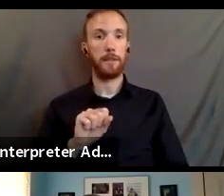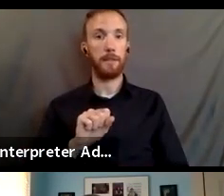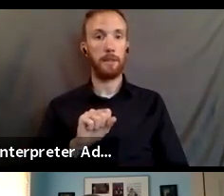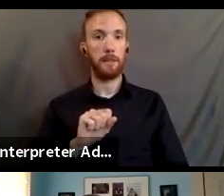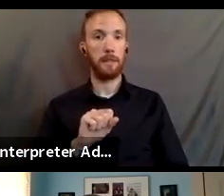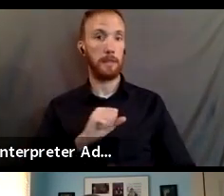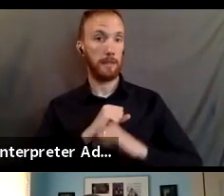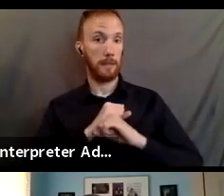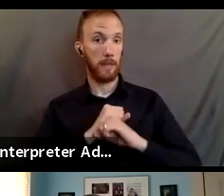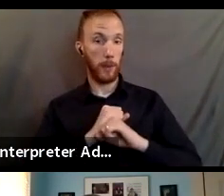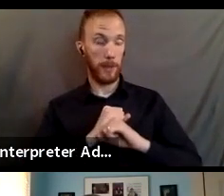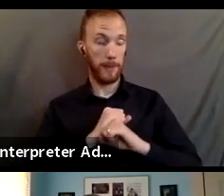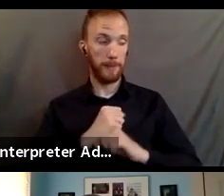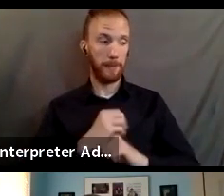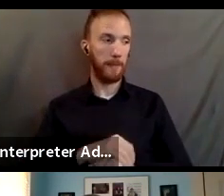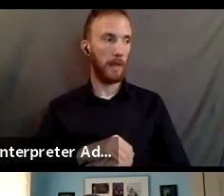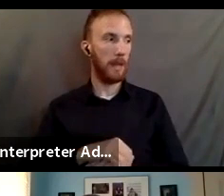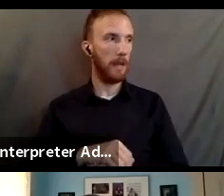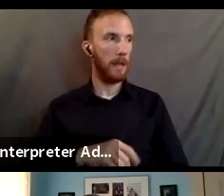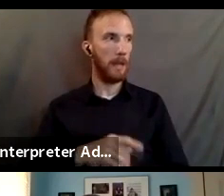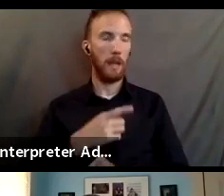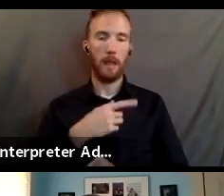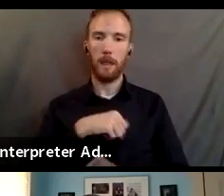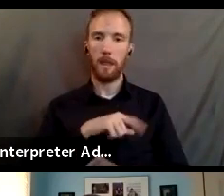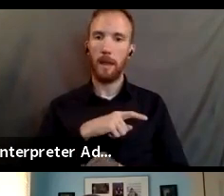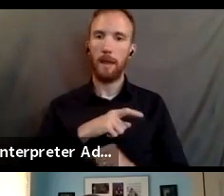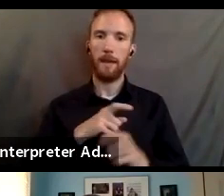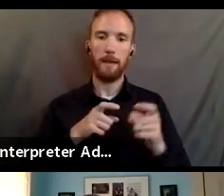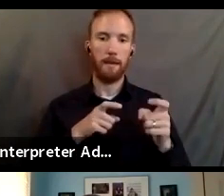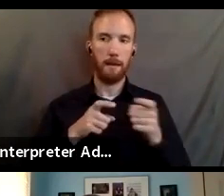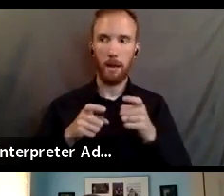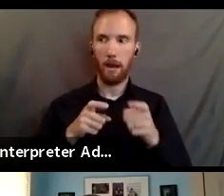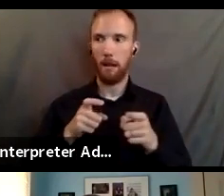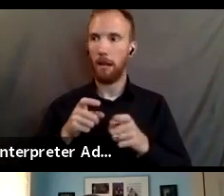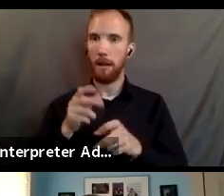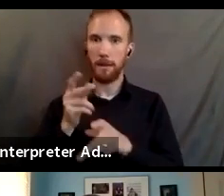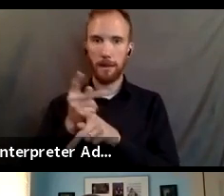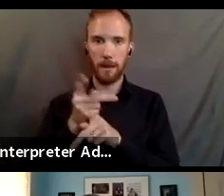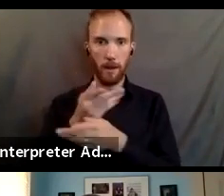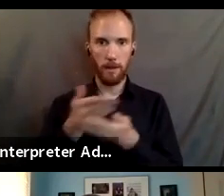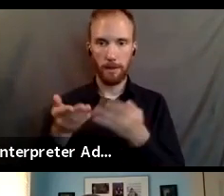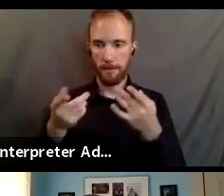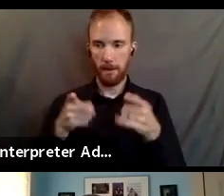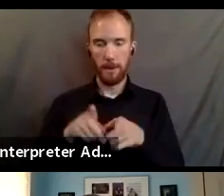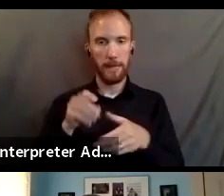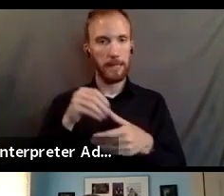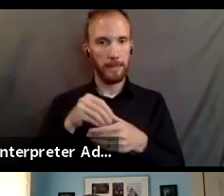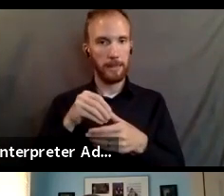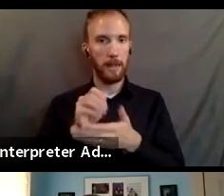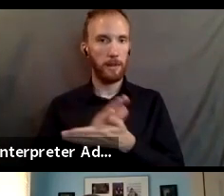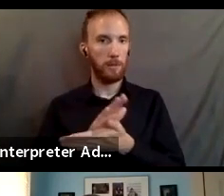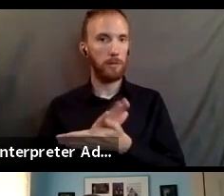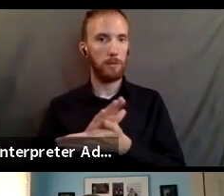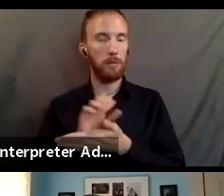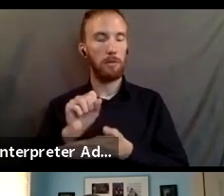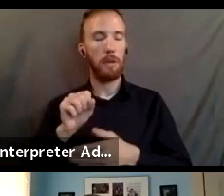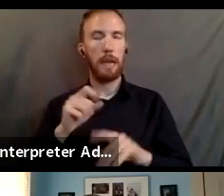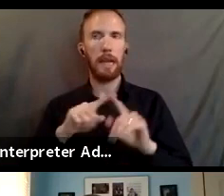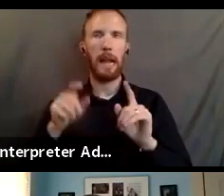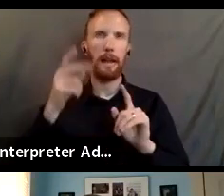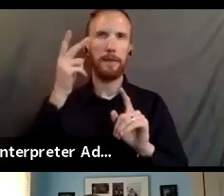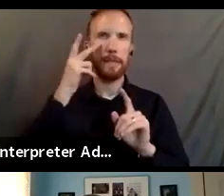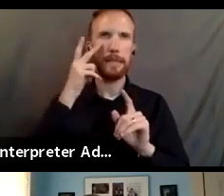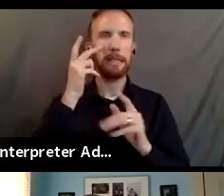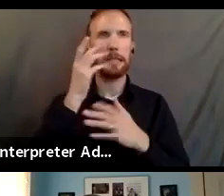many occasions handle the things that's going on um inside the school i know um some evidence have shown some other